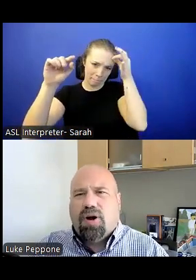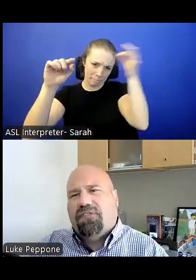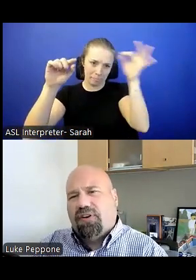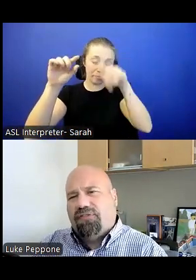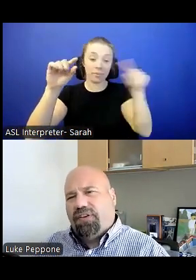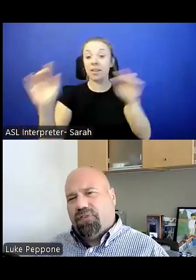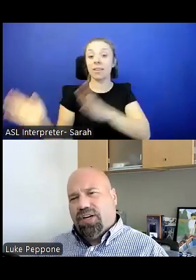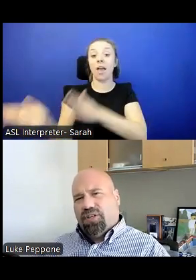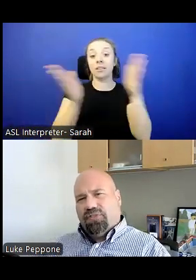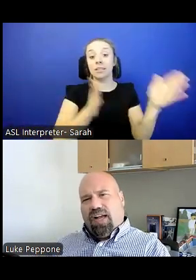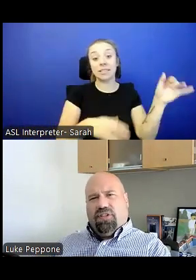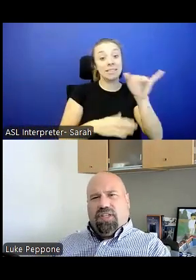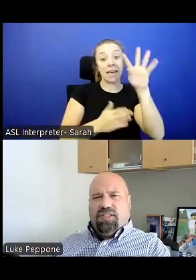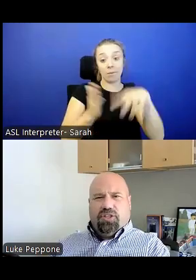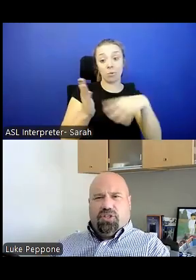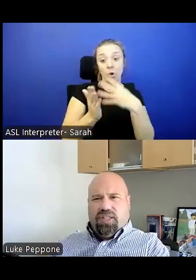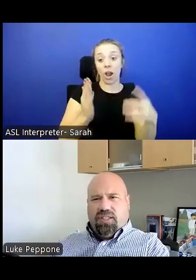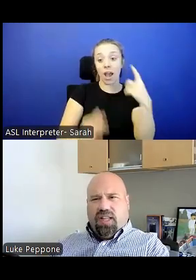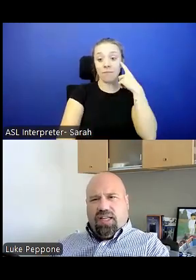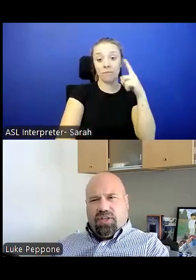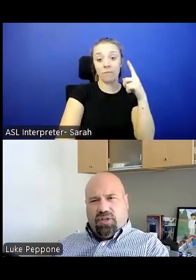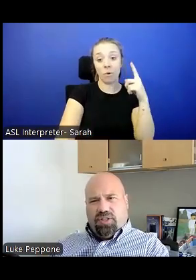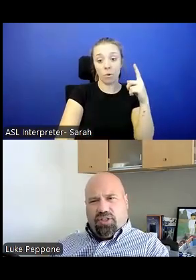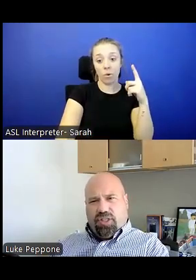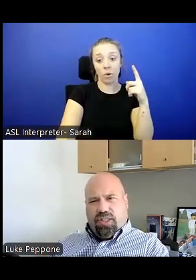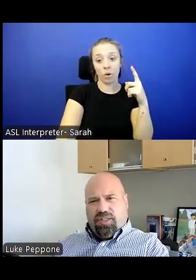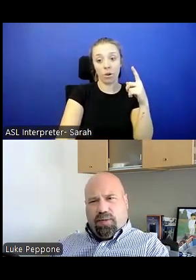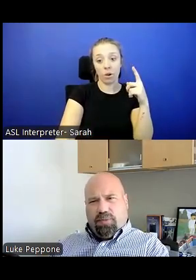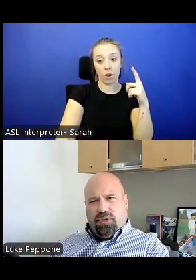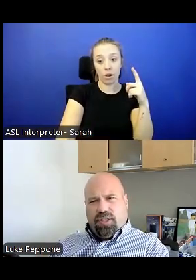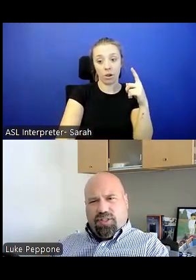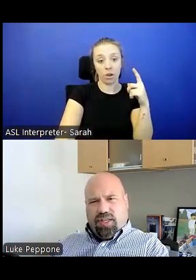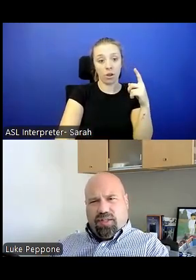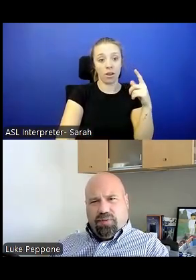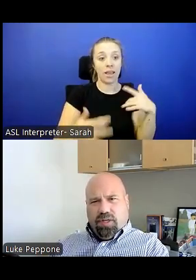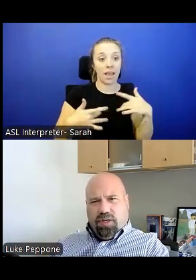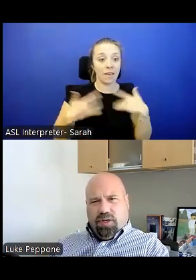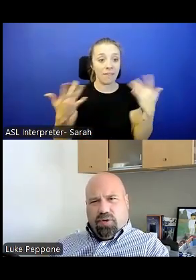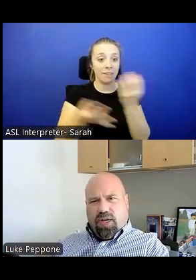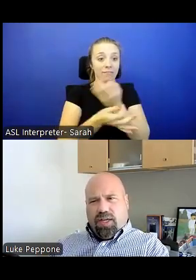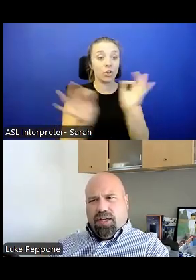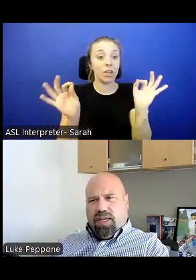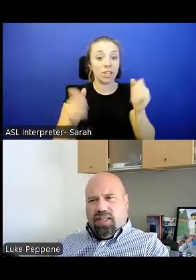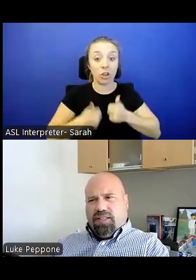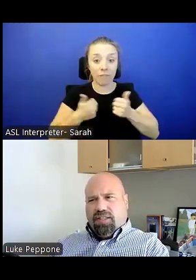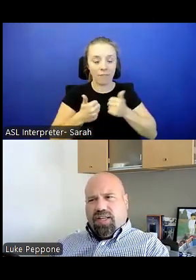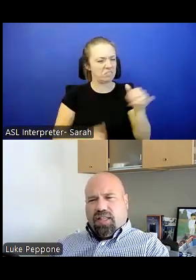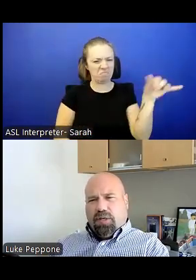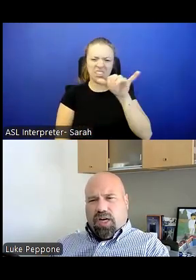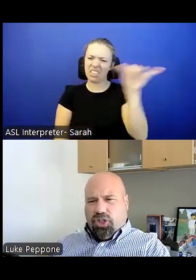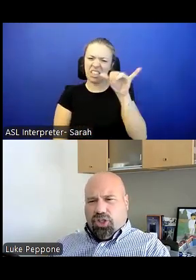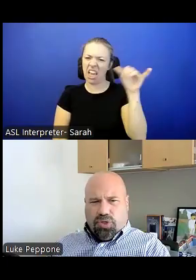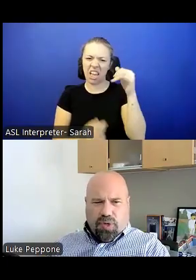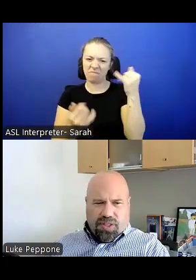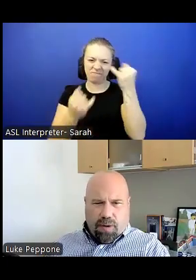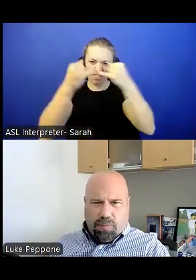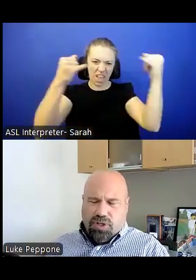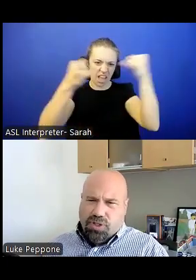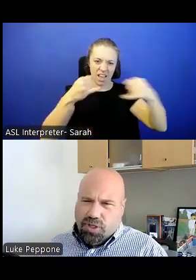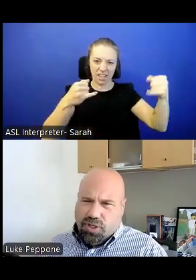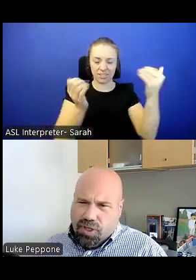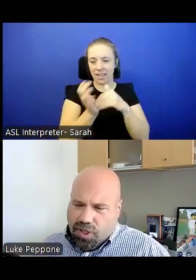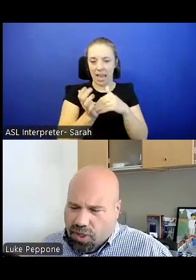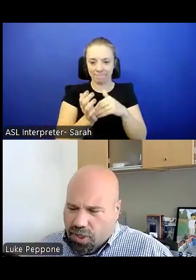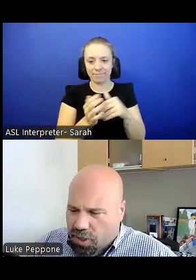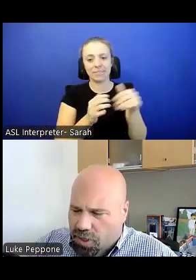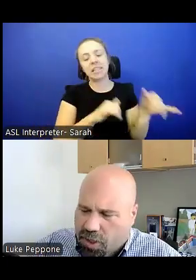same graph for event-free survival, and essentially these lines are essentially the same, as you can see. Okay, and that's exactly what I showed you on the